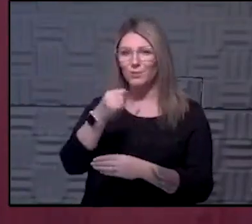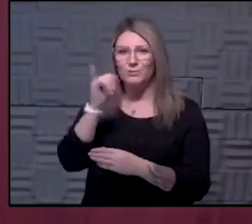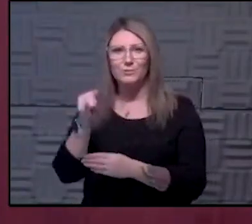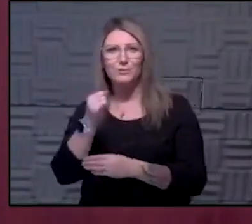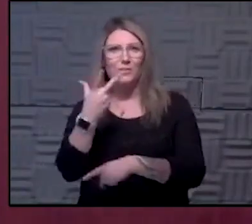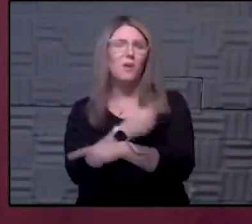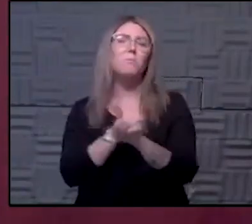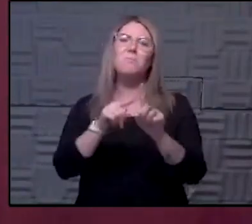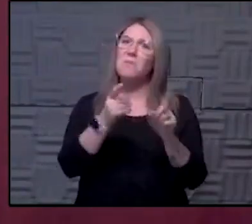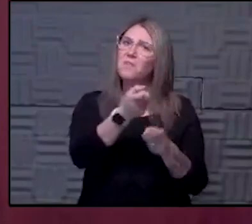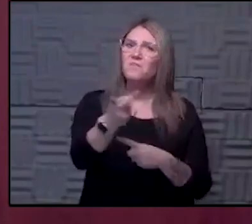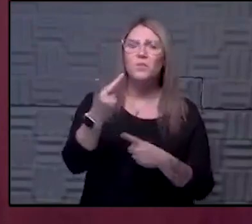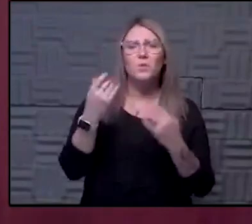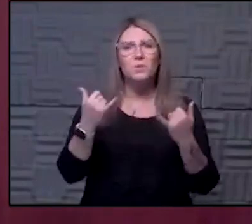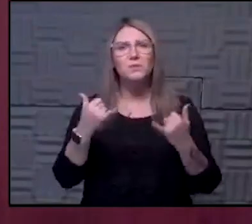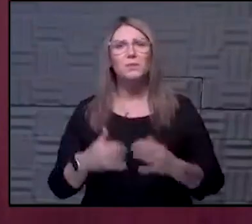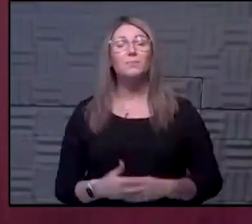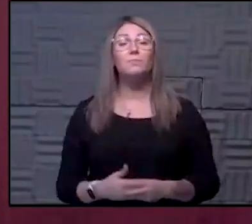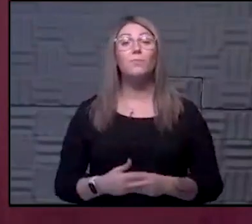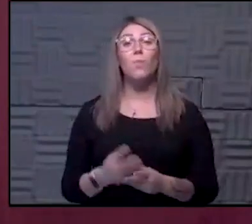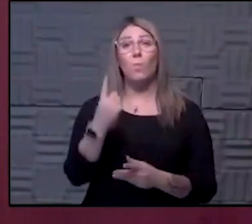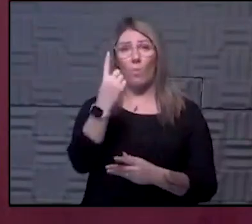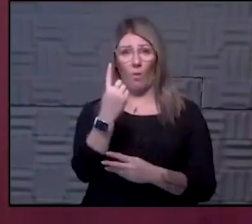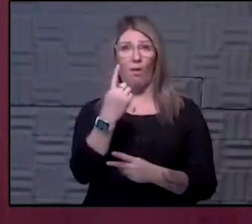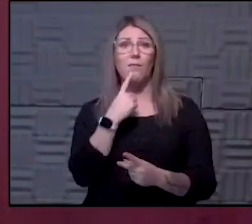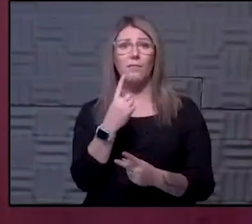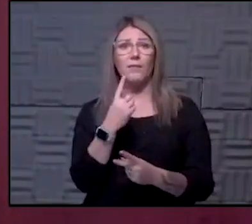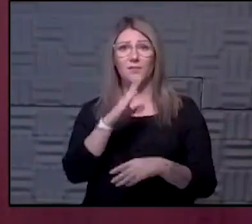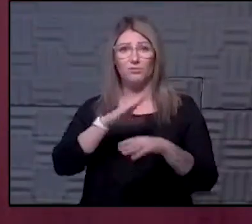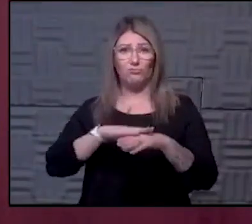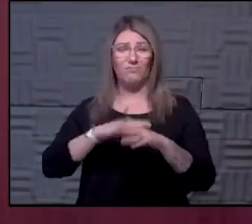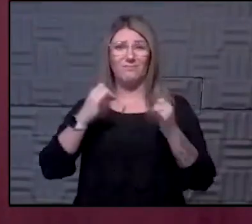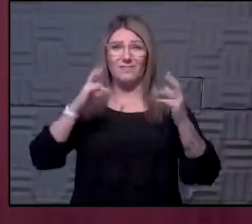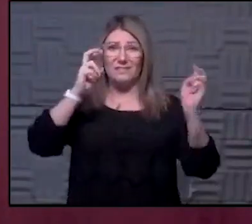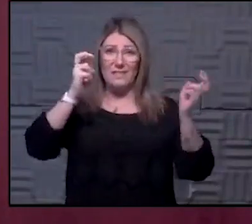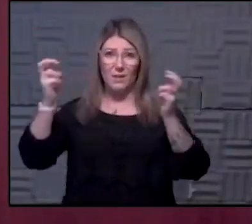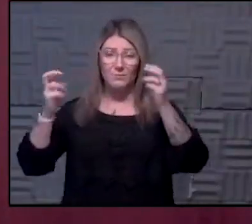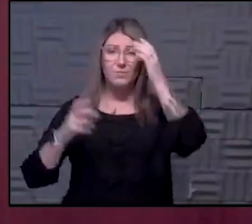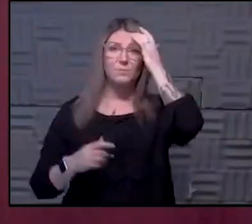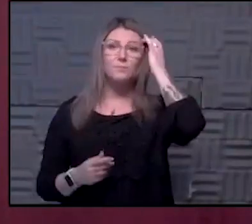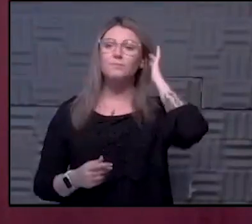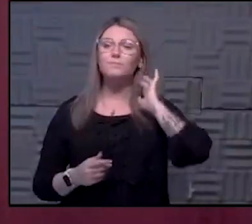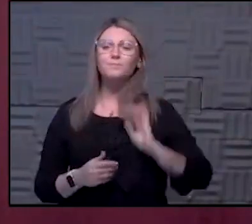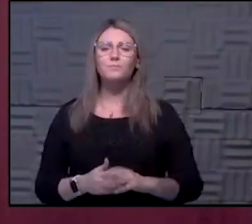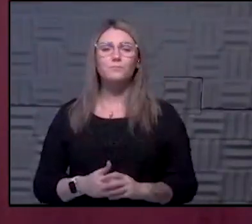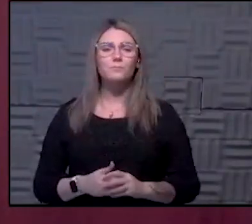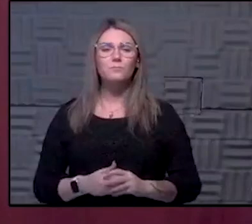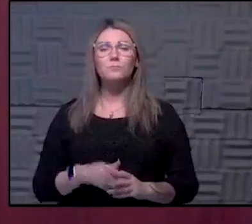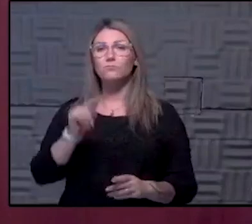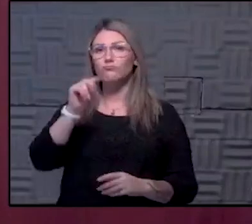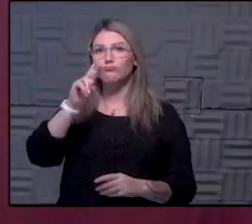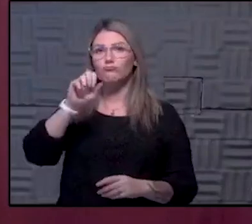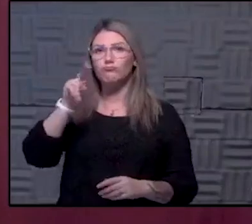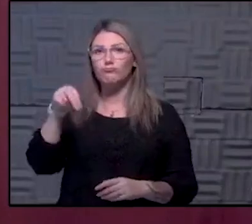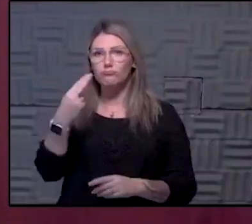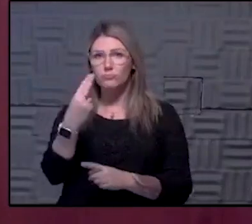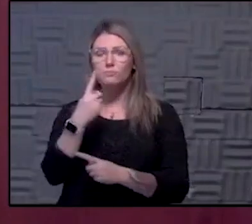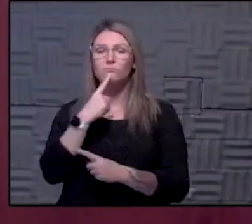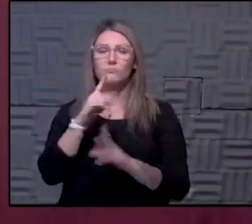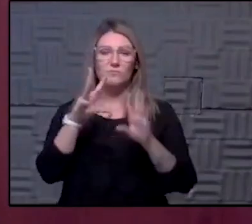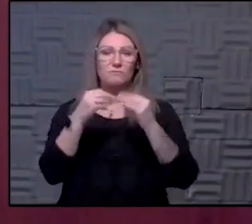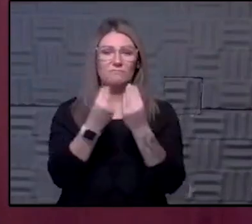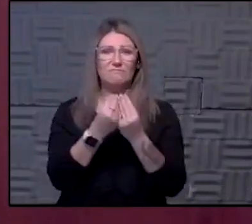lot of questions, but we'll take a few today just in case somebody can't. well, we do have one that's actually on today's topic. All right. Trish says, I have family who